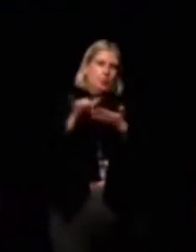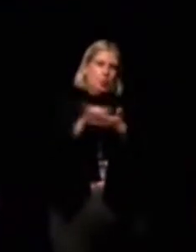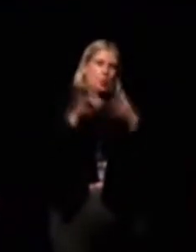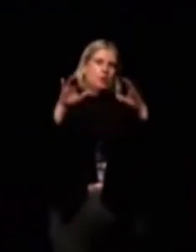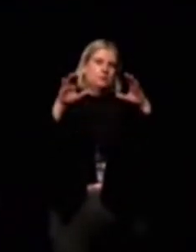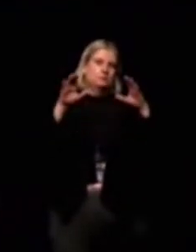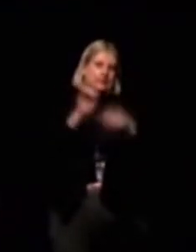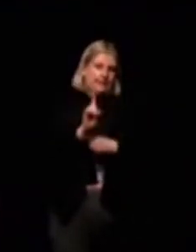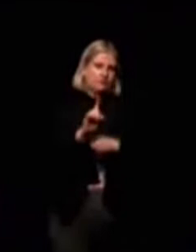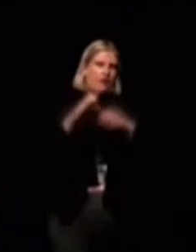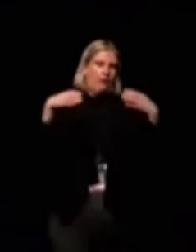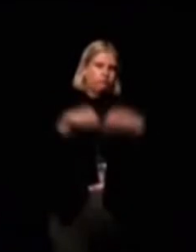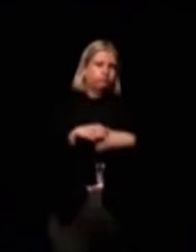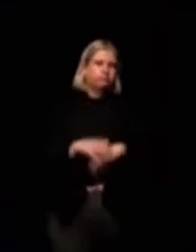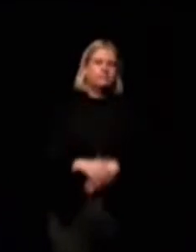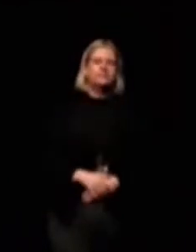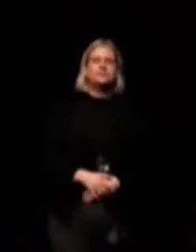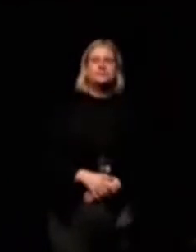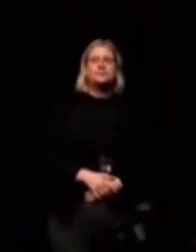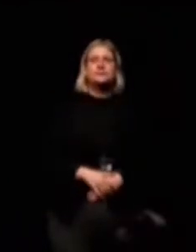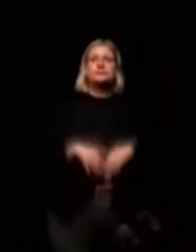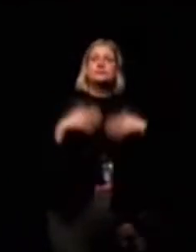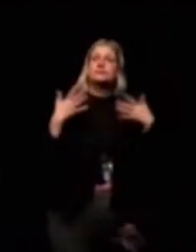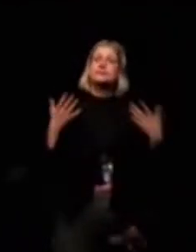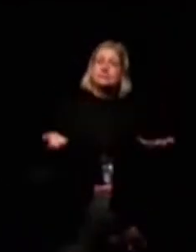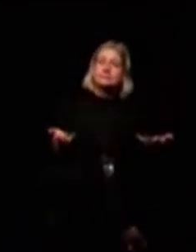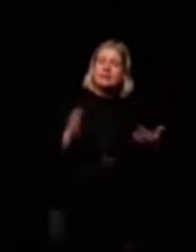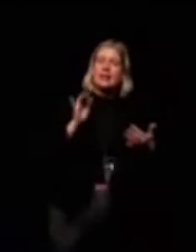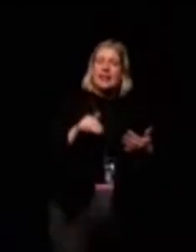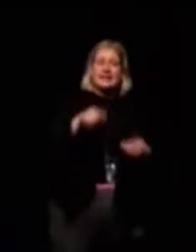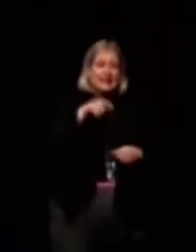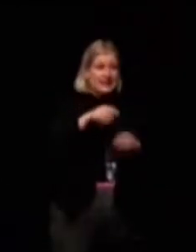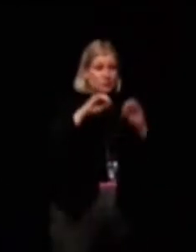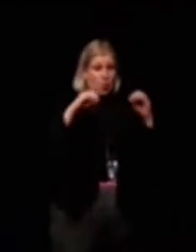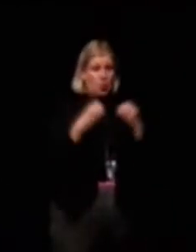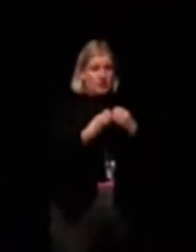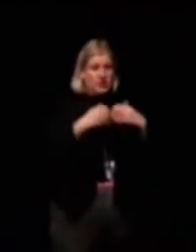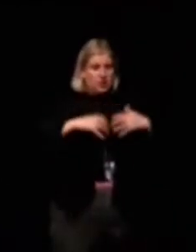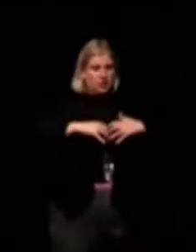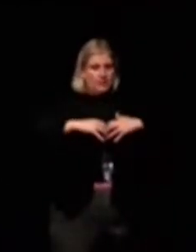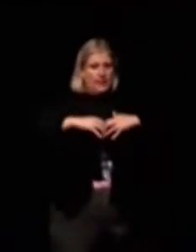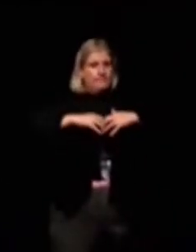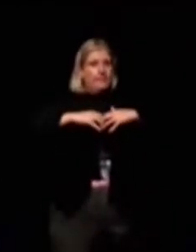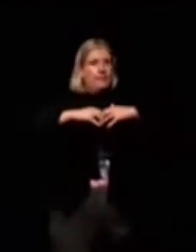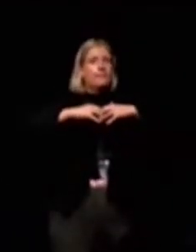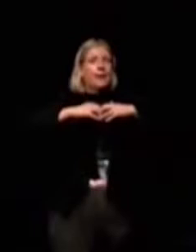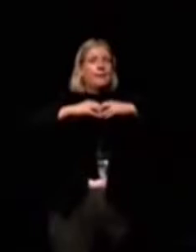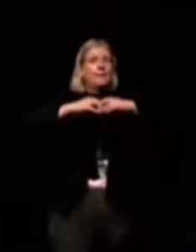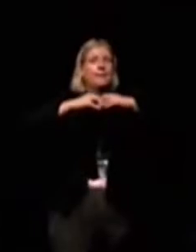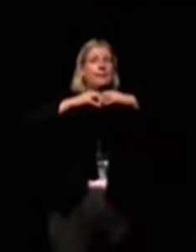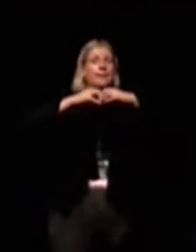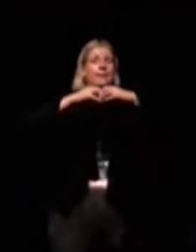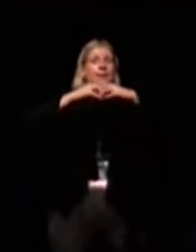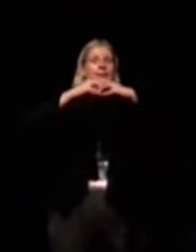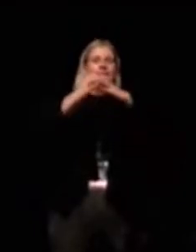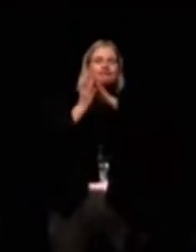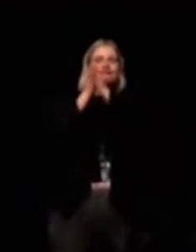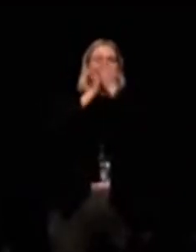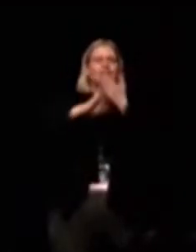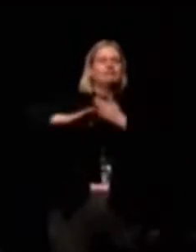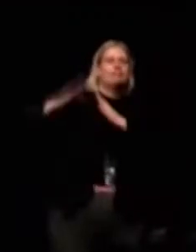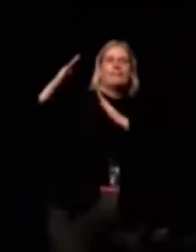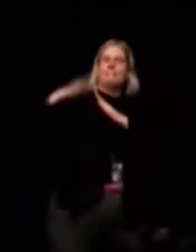Democrats. So, let us rebuild this organization as a beacon of ideas